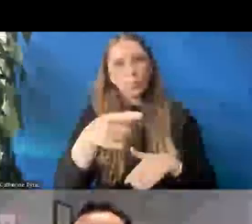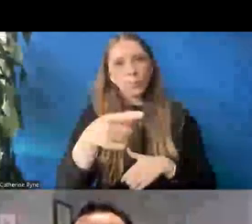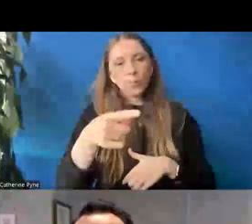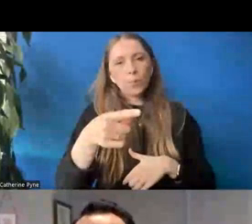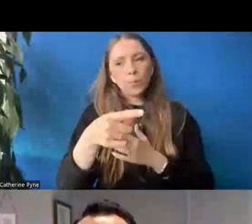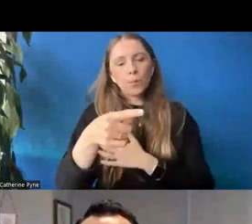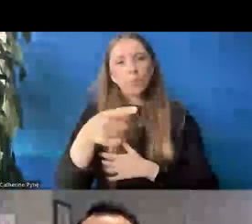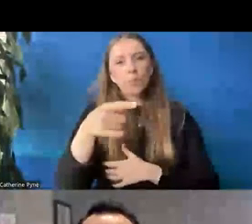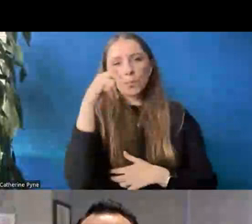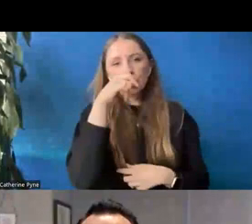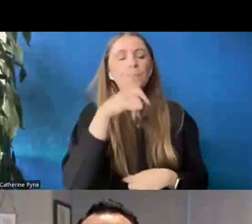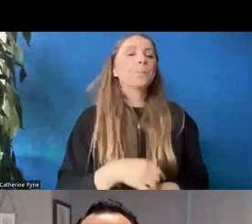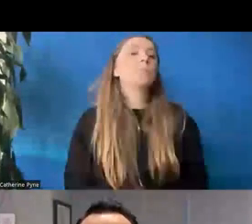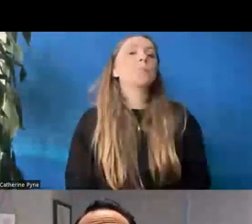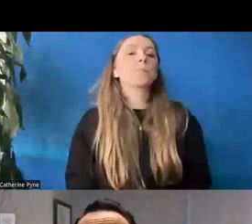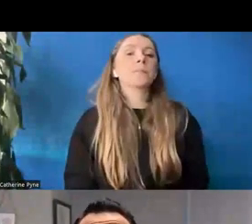very